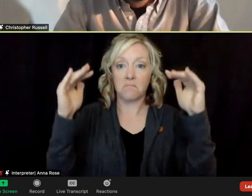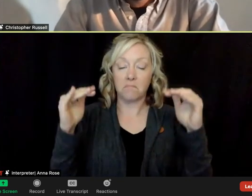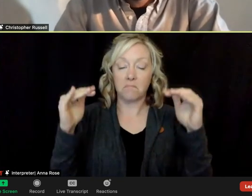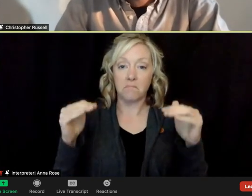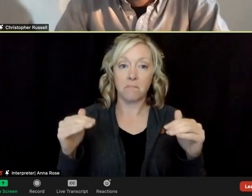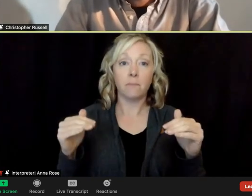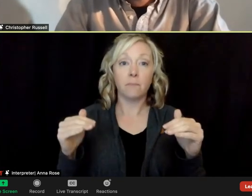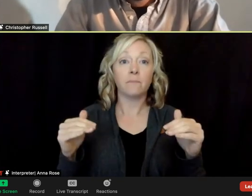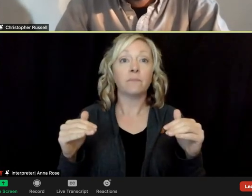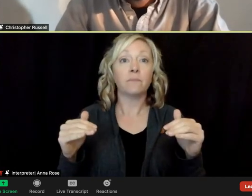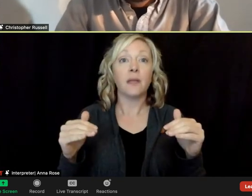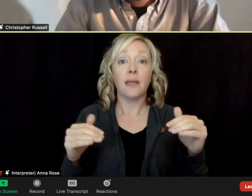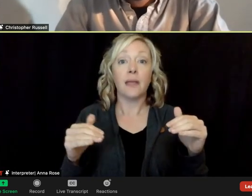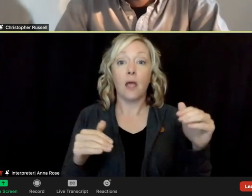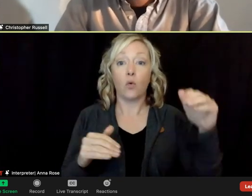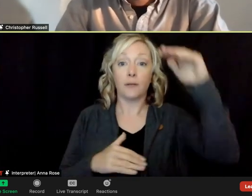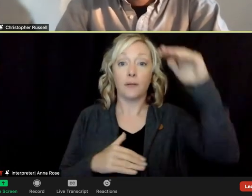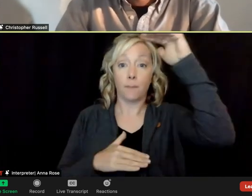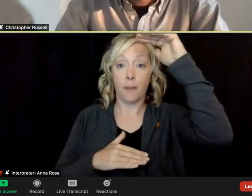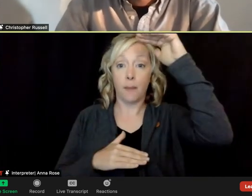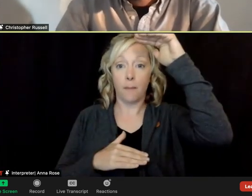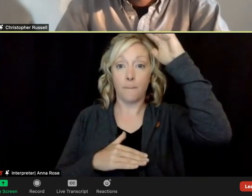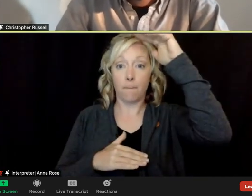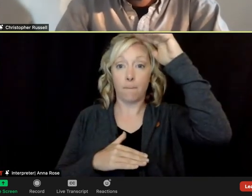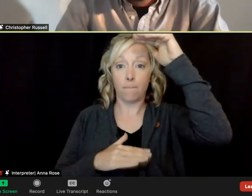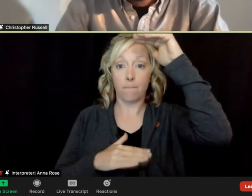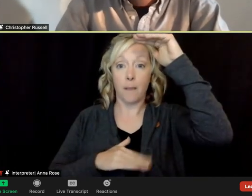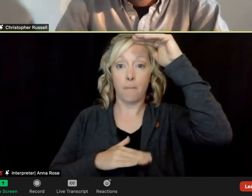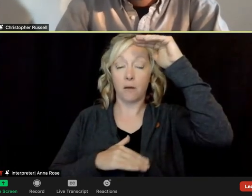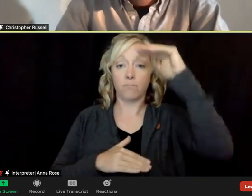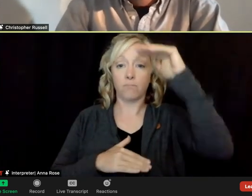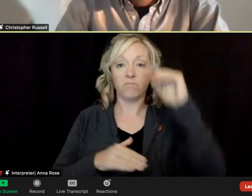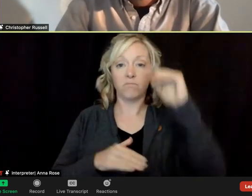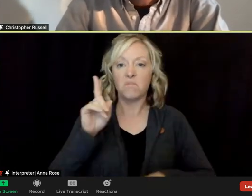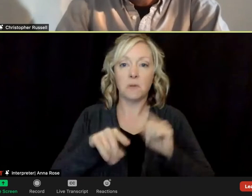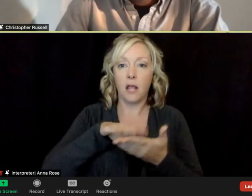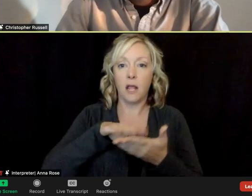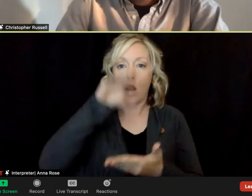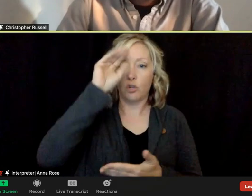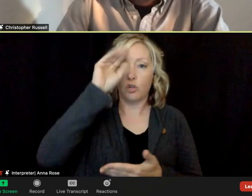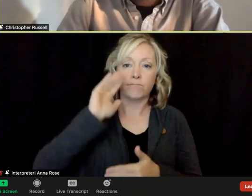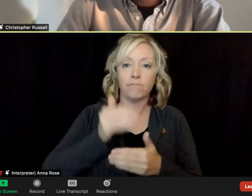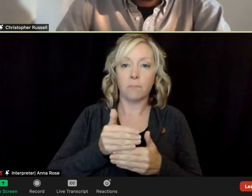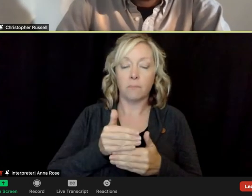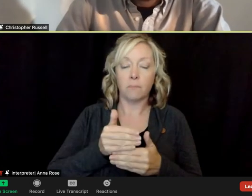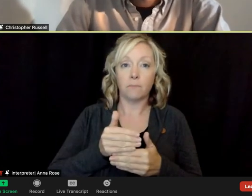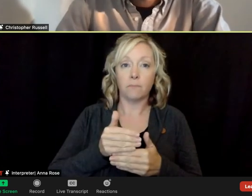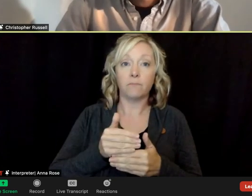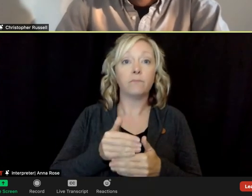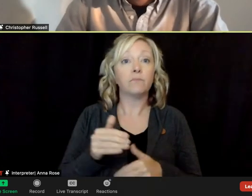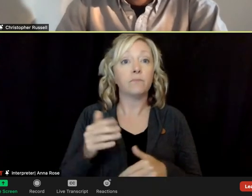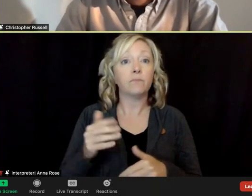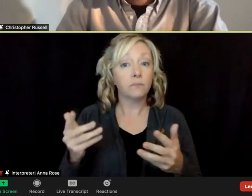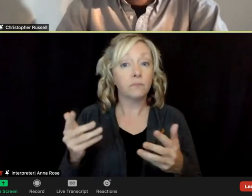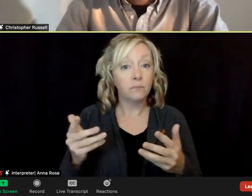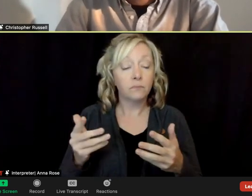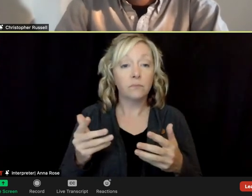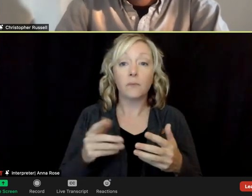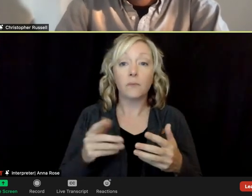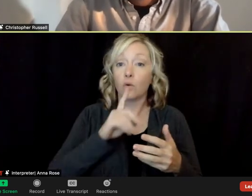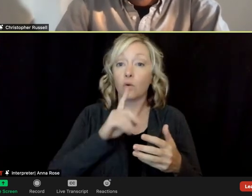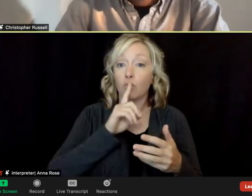not learning when we're in deep sleep, and we're not learning when we're uncontrollably agitated. But in fact, from